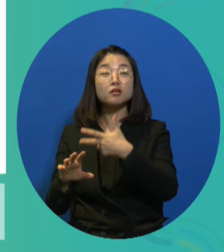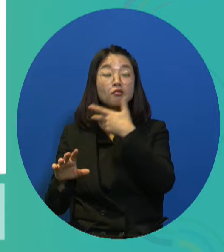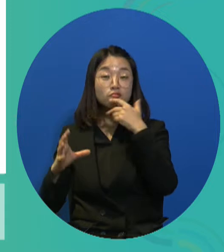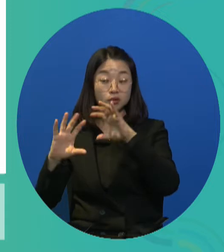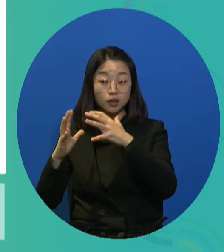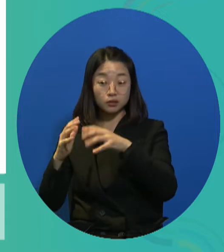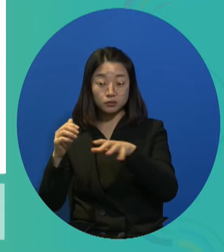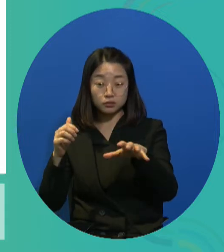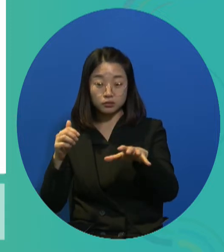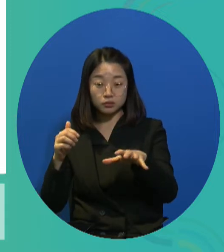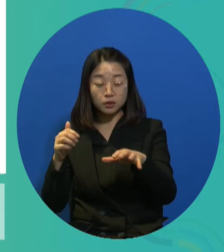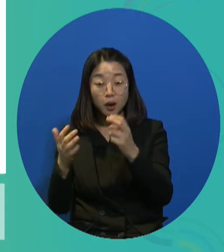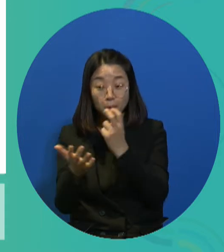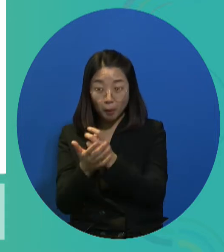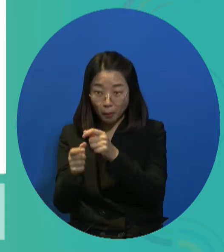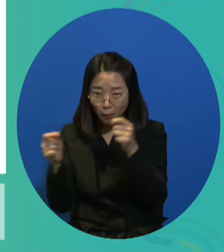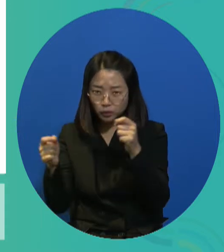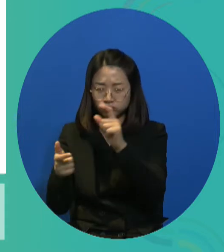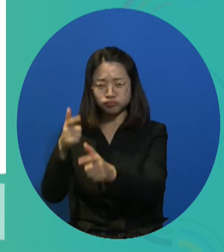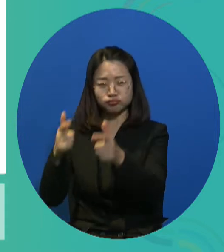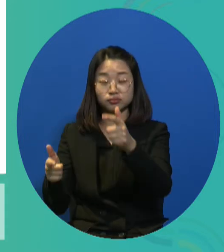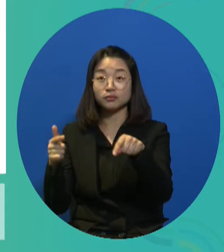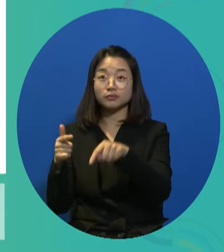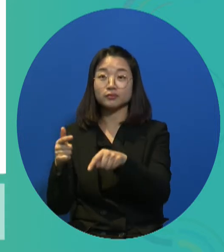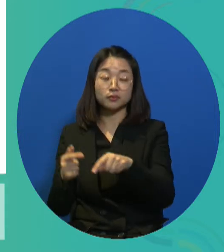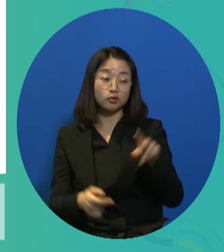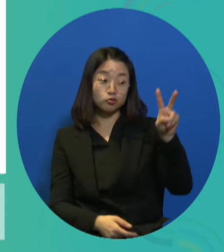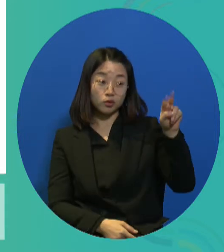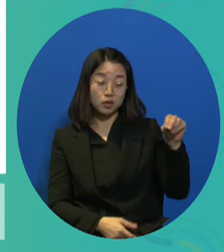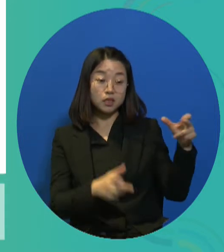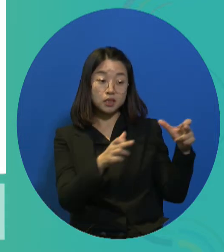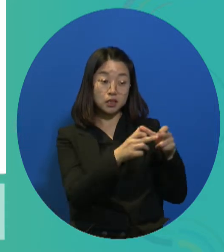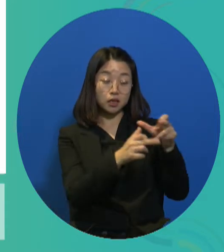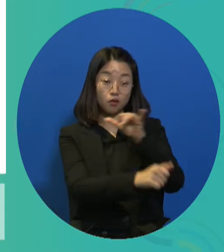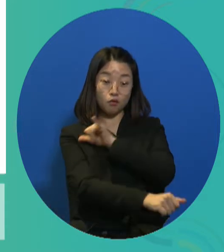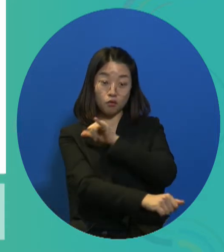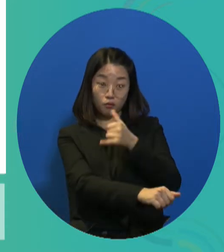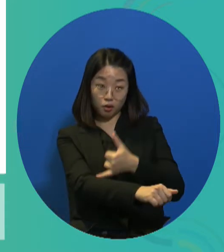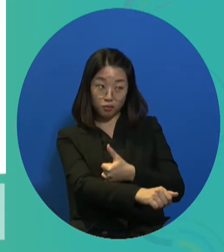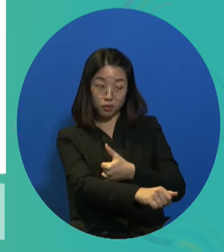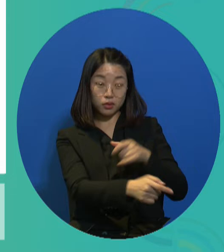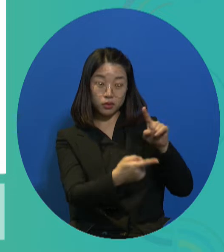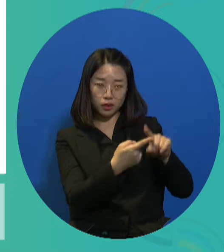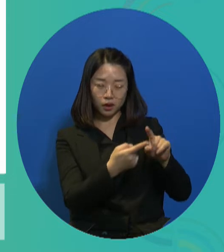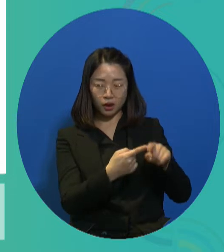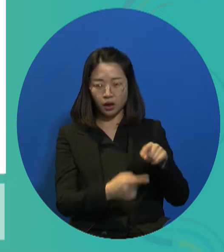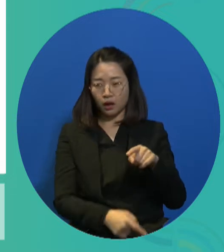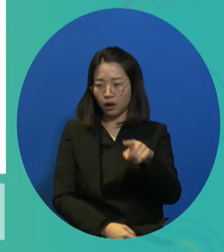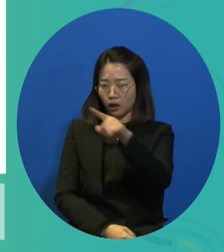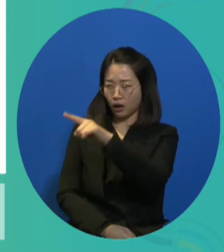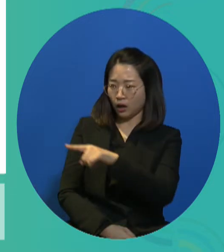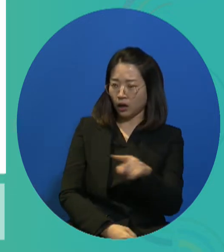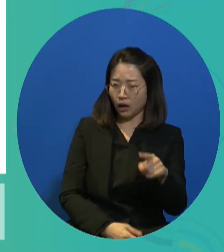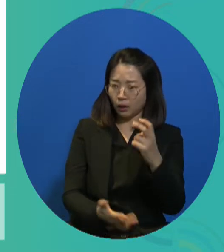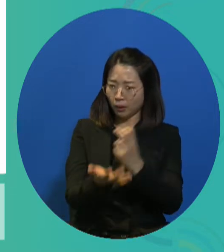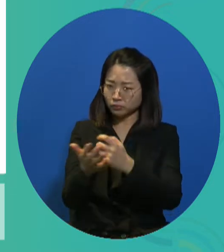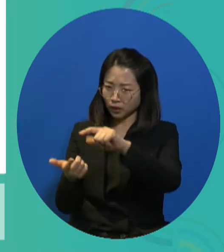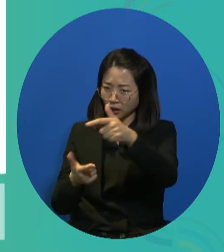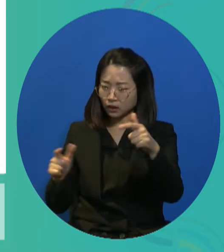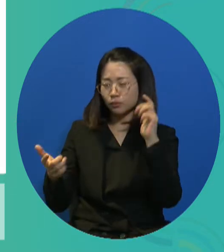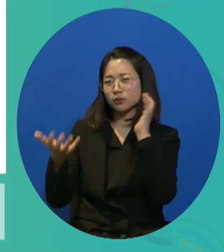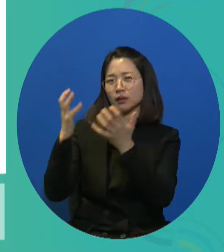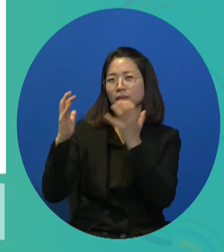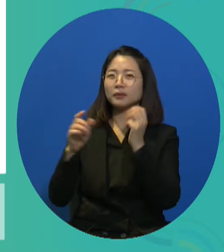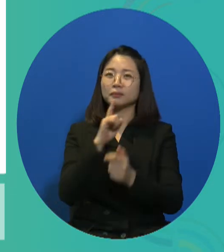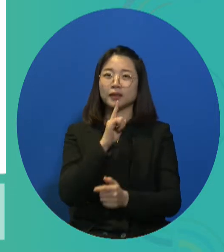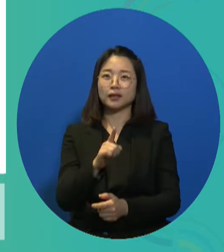Committee really hates. I also thought I should quickly explain some of the terminology that